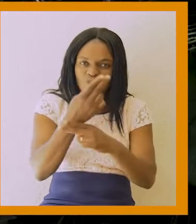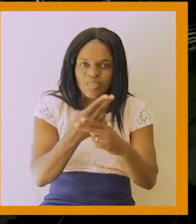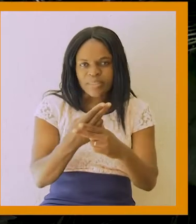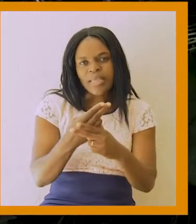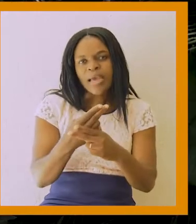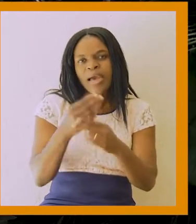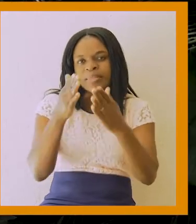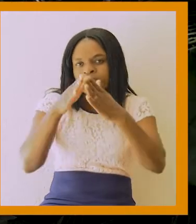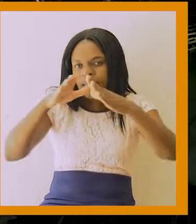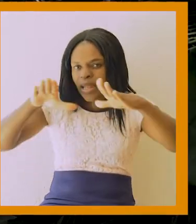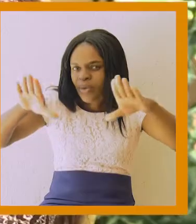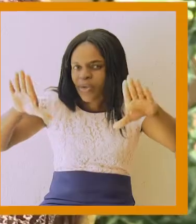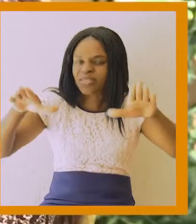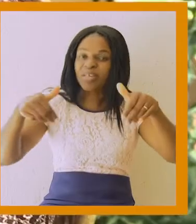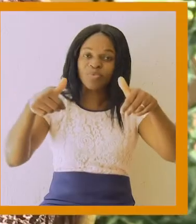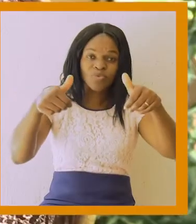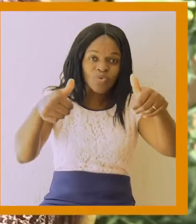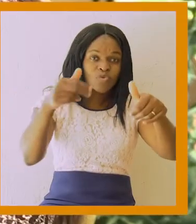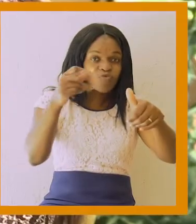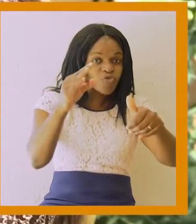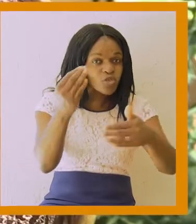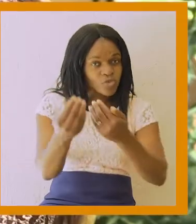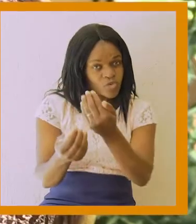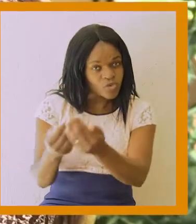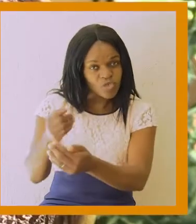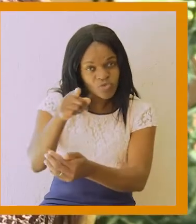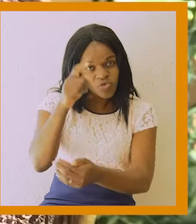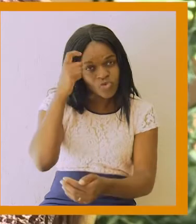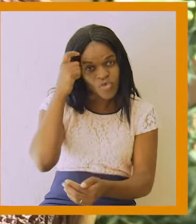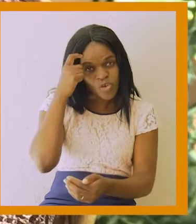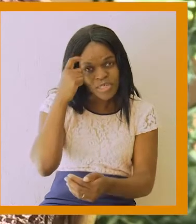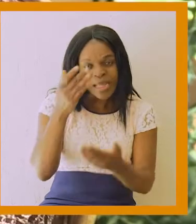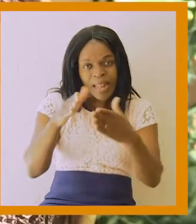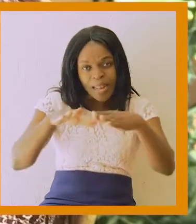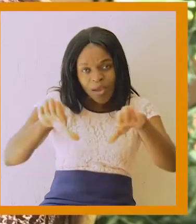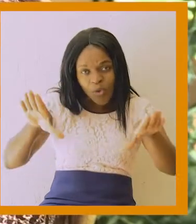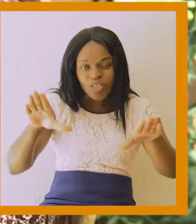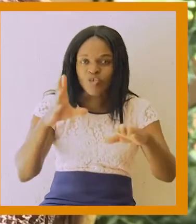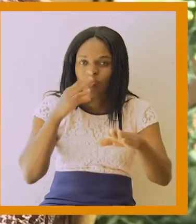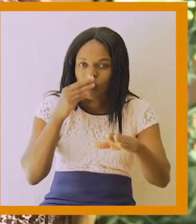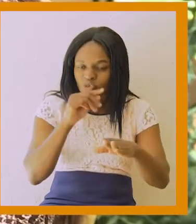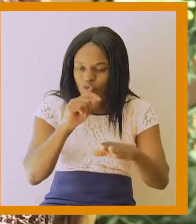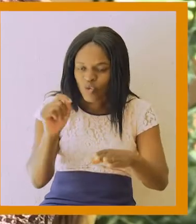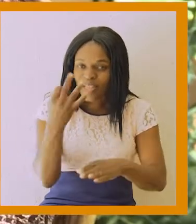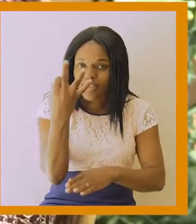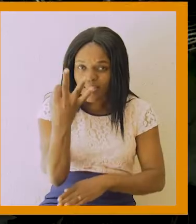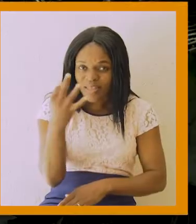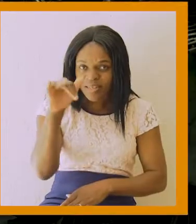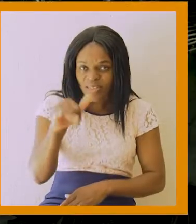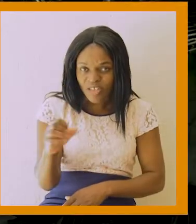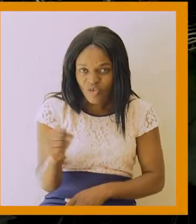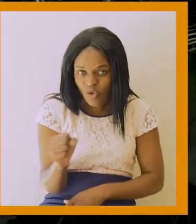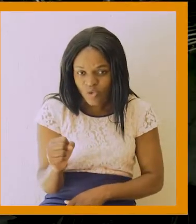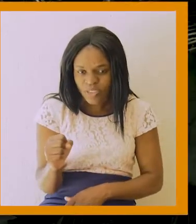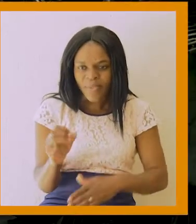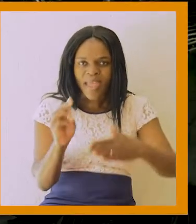age-appropriate language. Mm-hmm. We know what language to use to a three-year-old, to